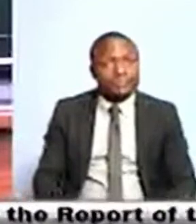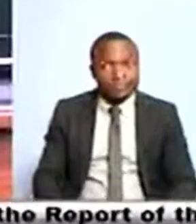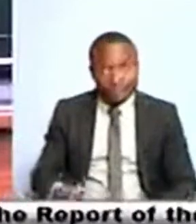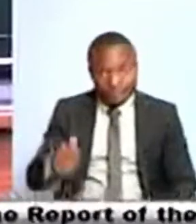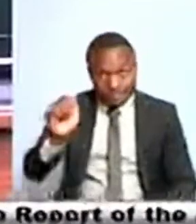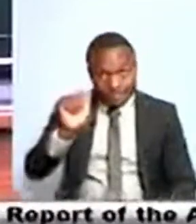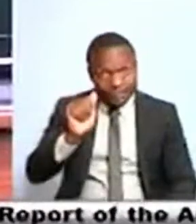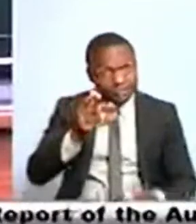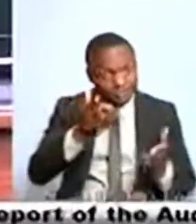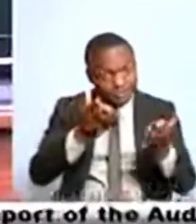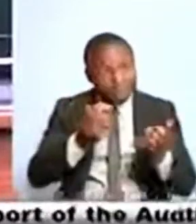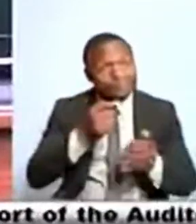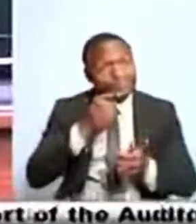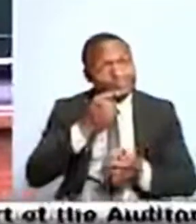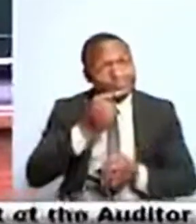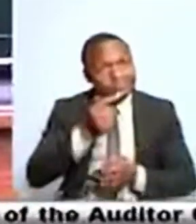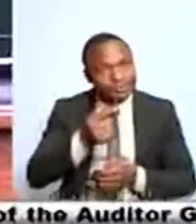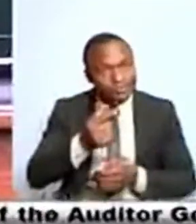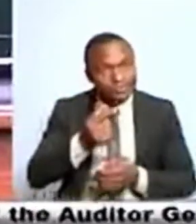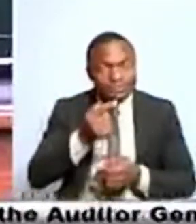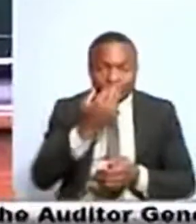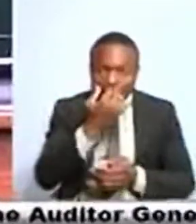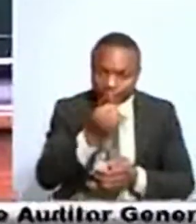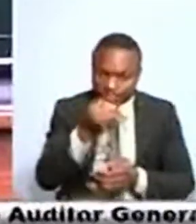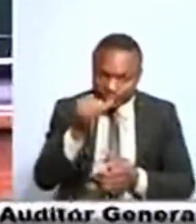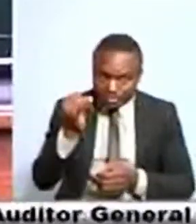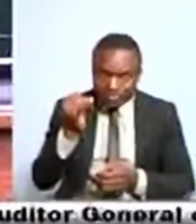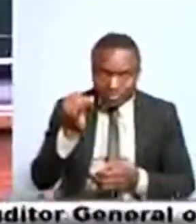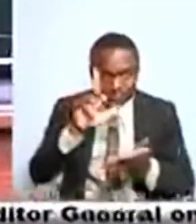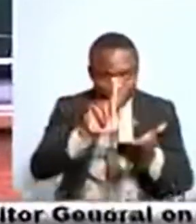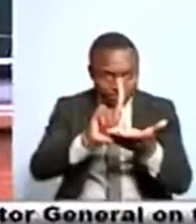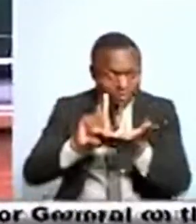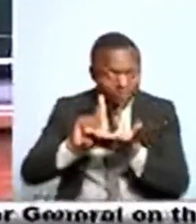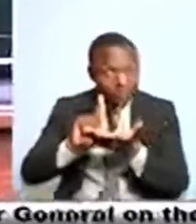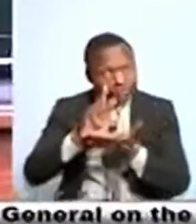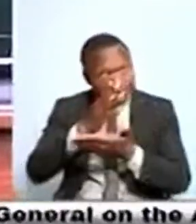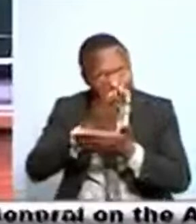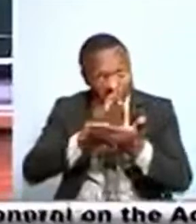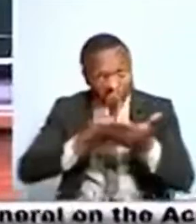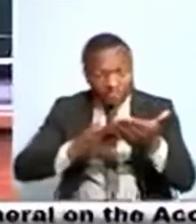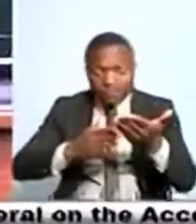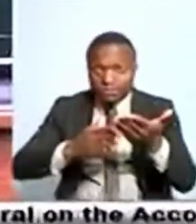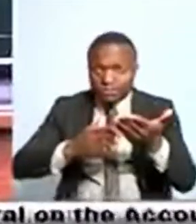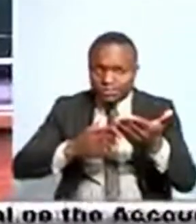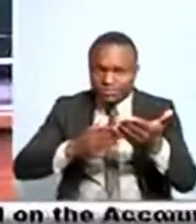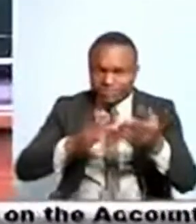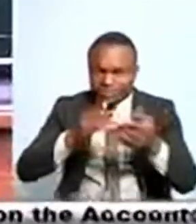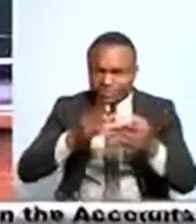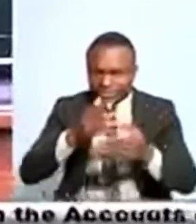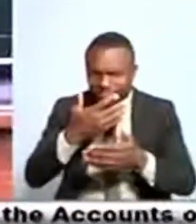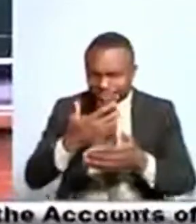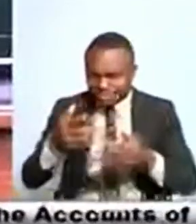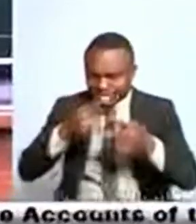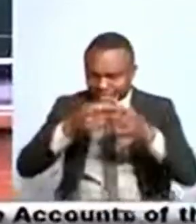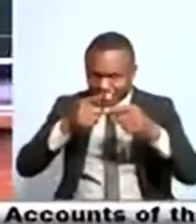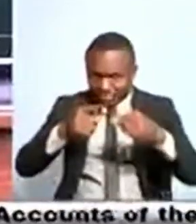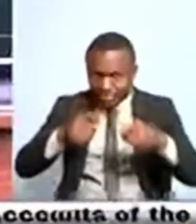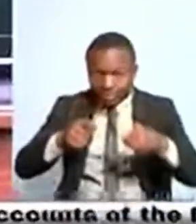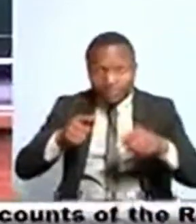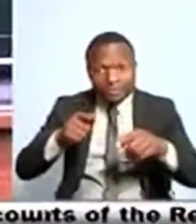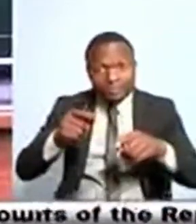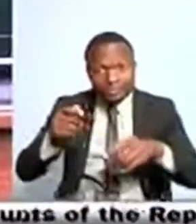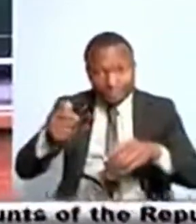to speak to the issue of loans. There was some reference that was done. I want to make mention that in